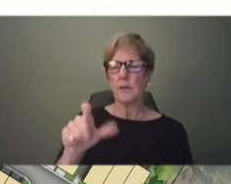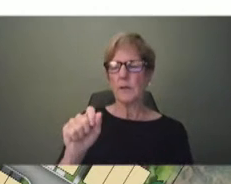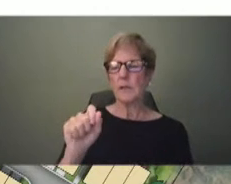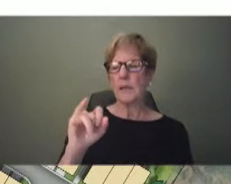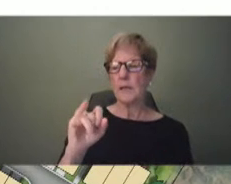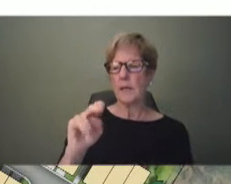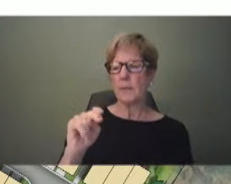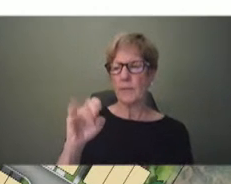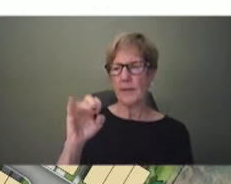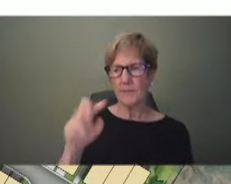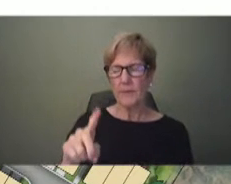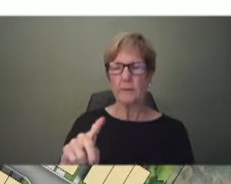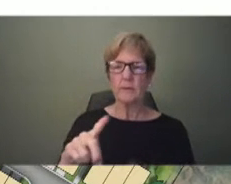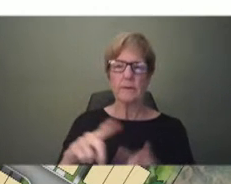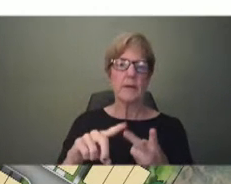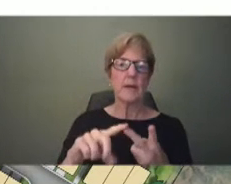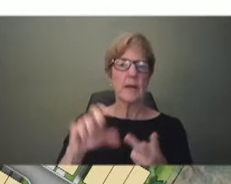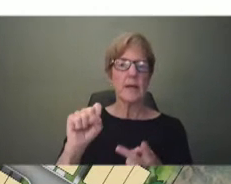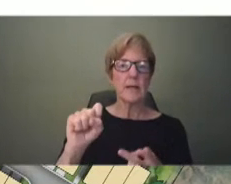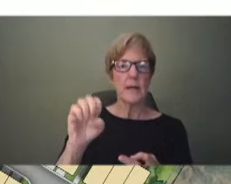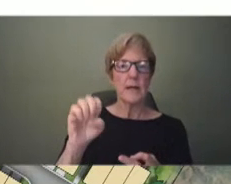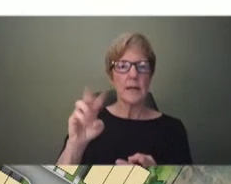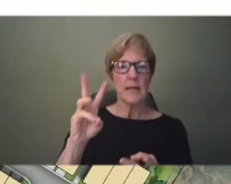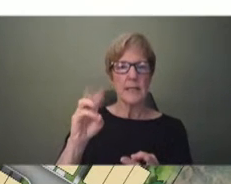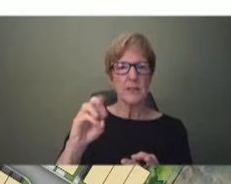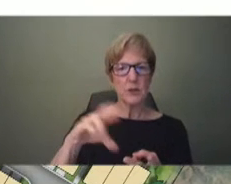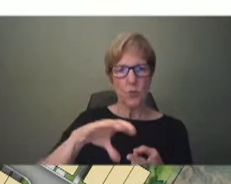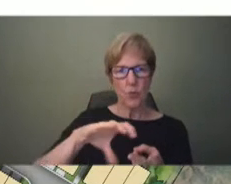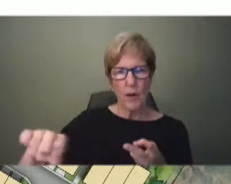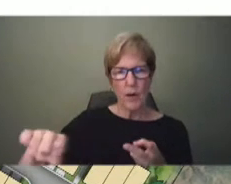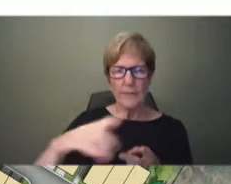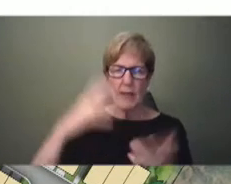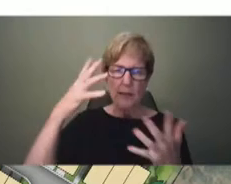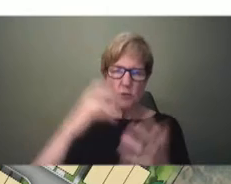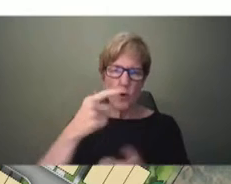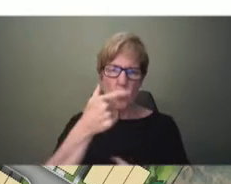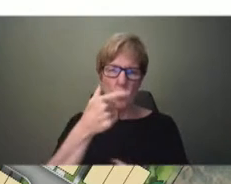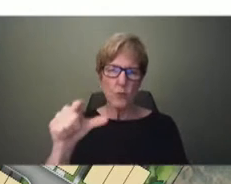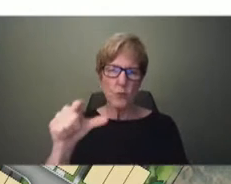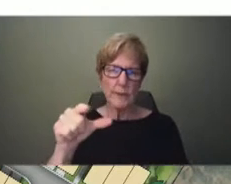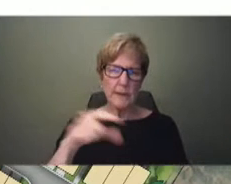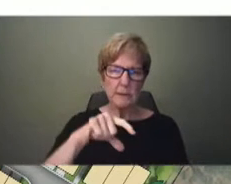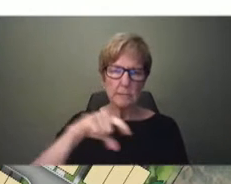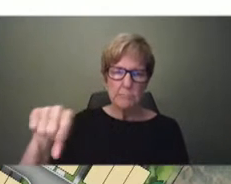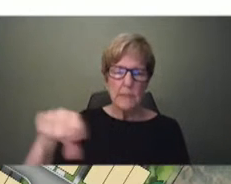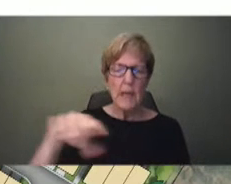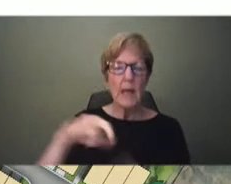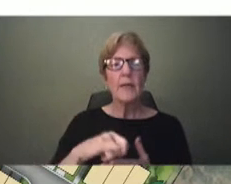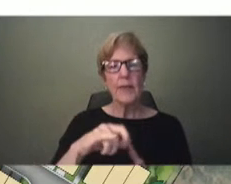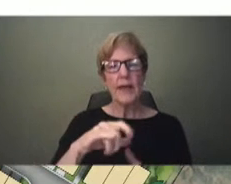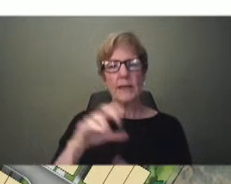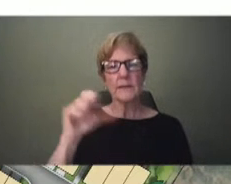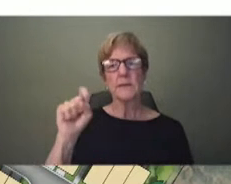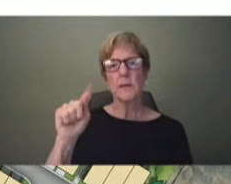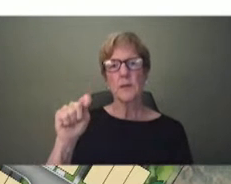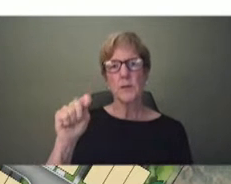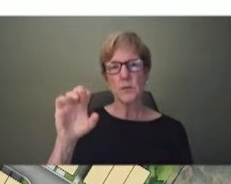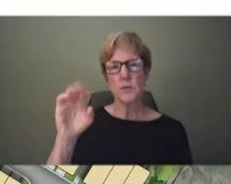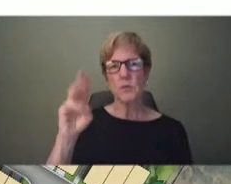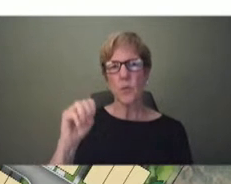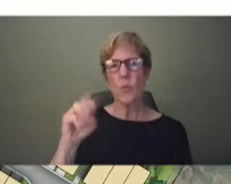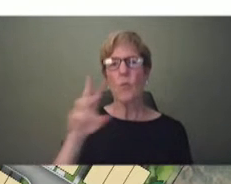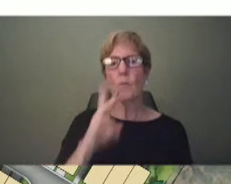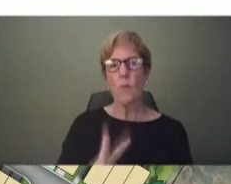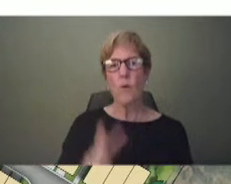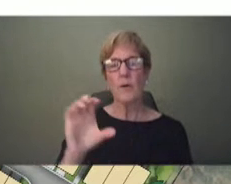sewer line that runs kind of near that dark green line runs through the site that's that's actually a storm water channel that cuts through the site as well